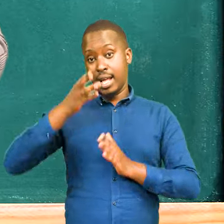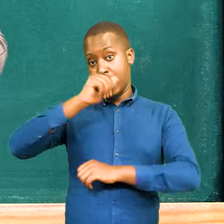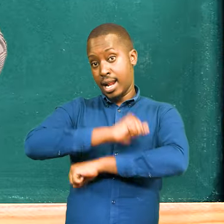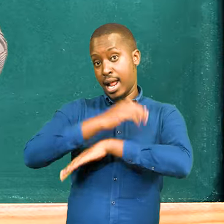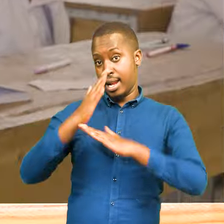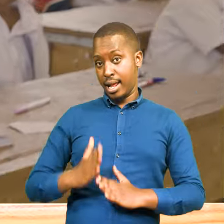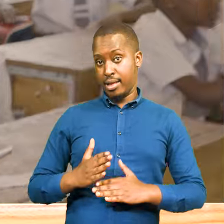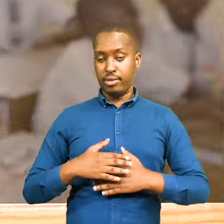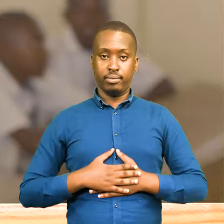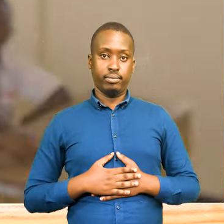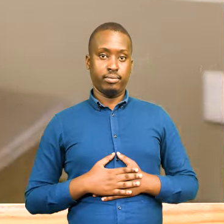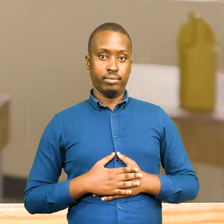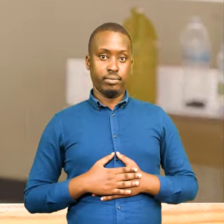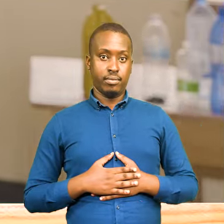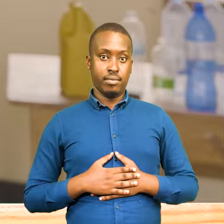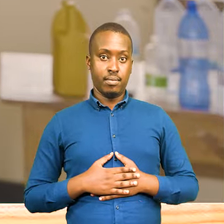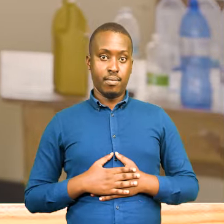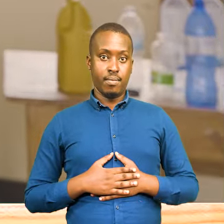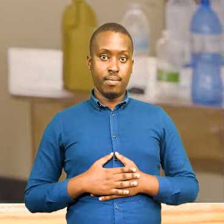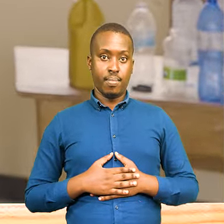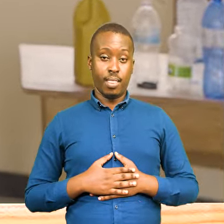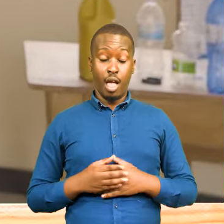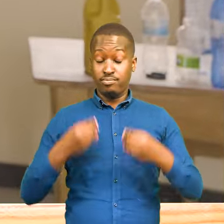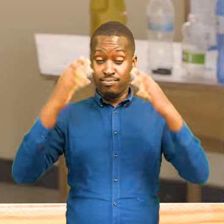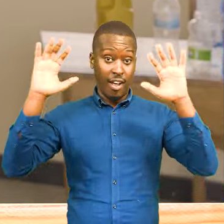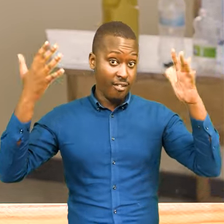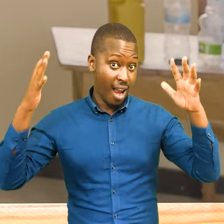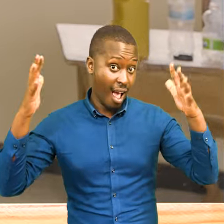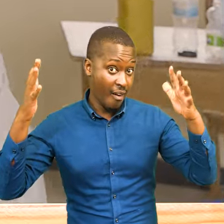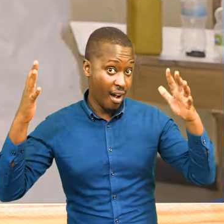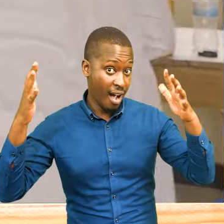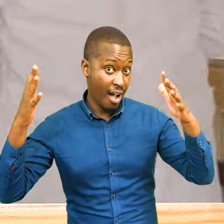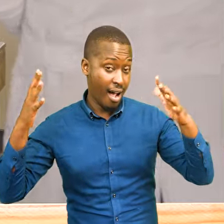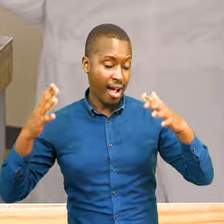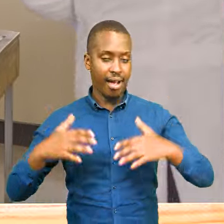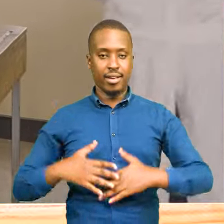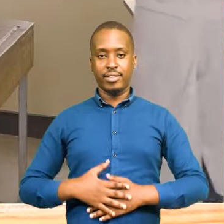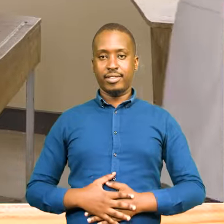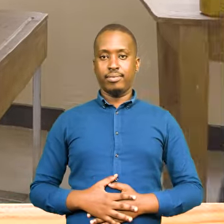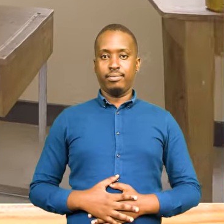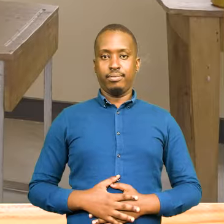learners. Red, can you give her good flowers, rose flowers?